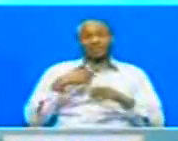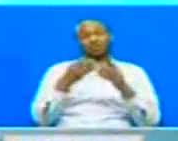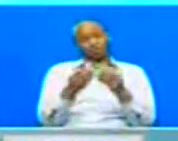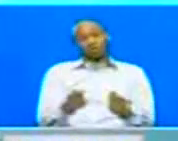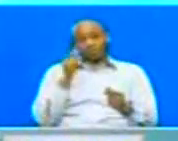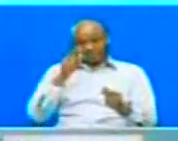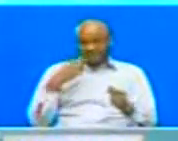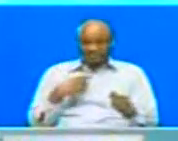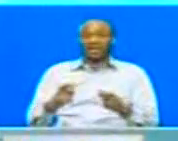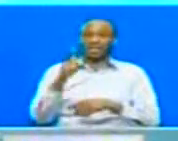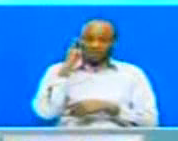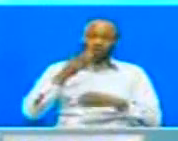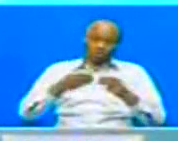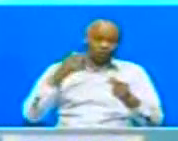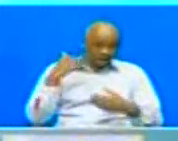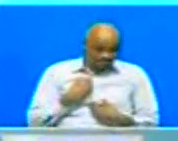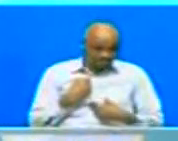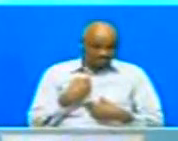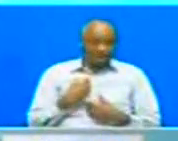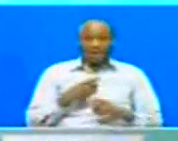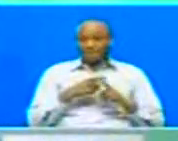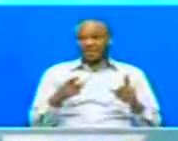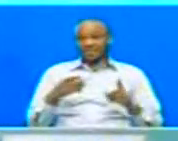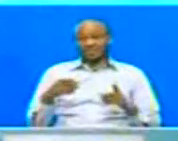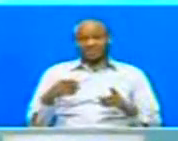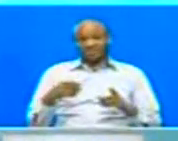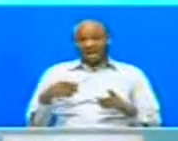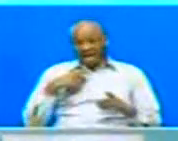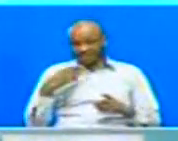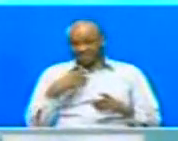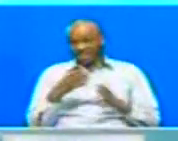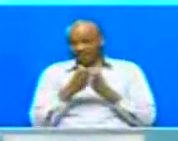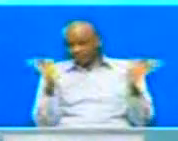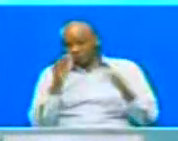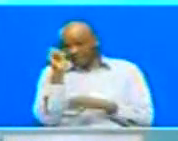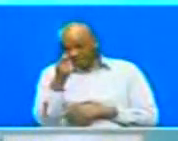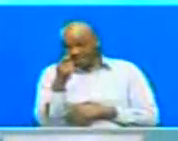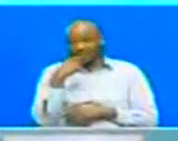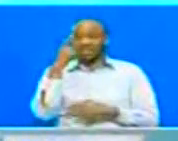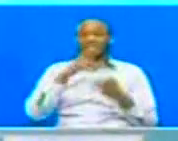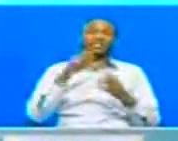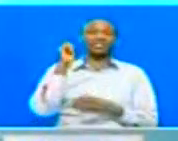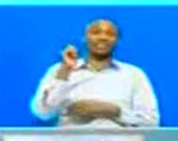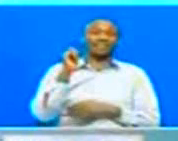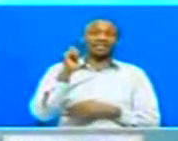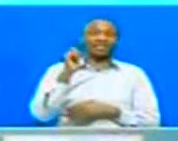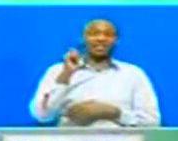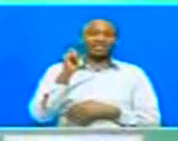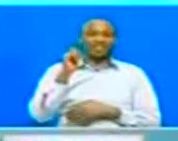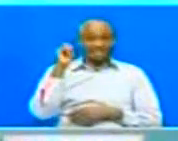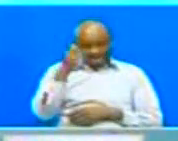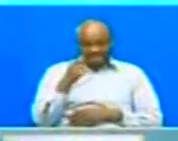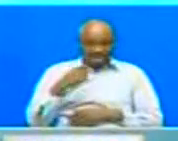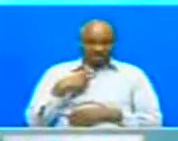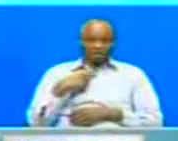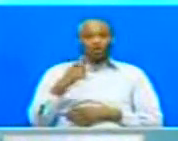but there's also a legal solution to this. But let's not expose Kenya as this country that is a